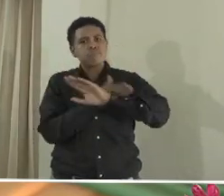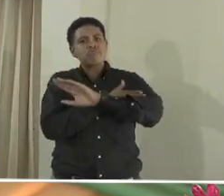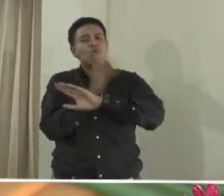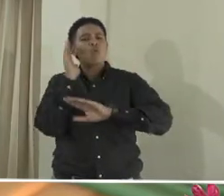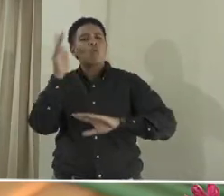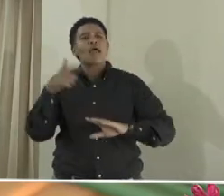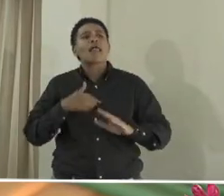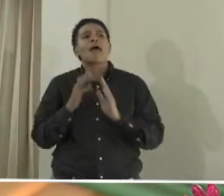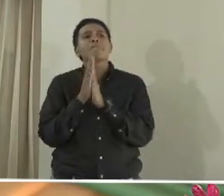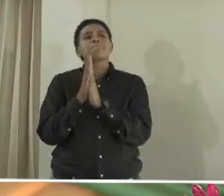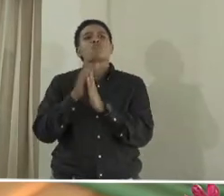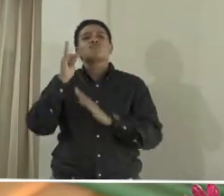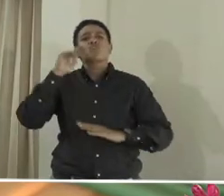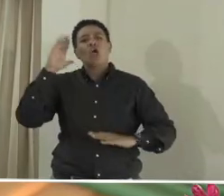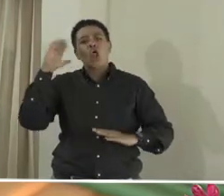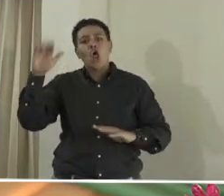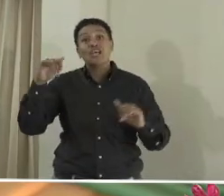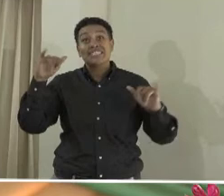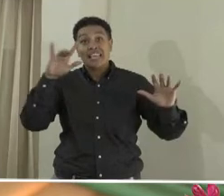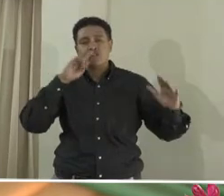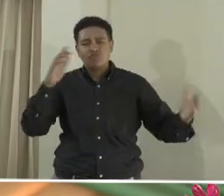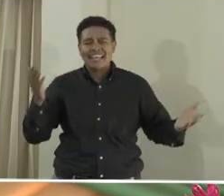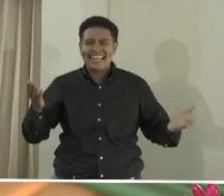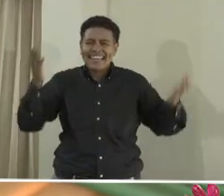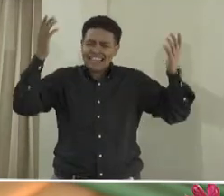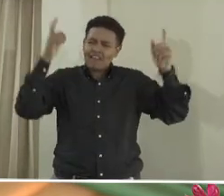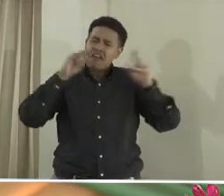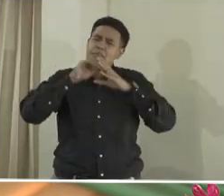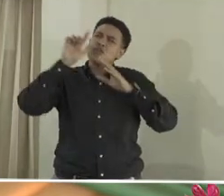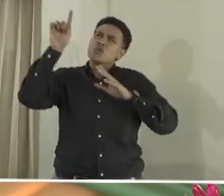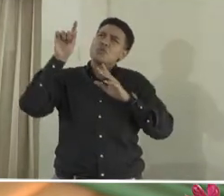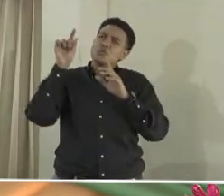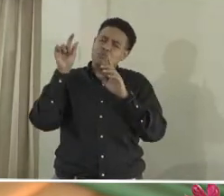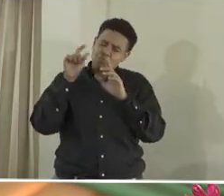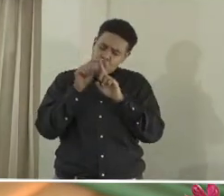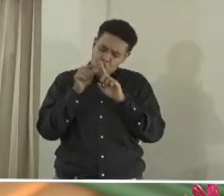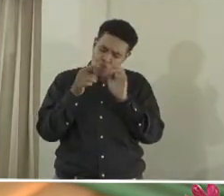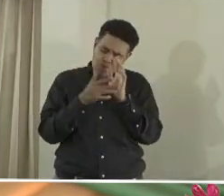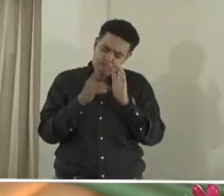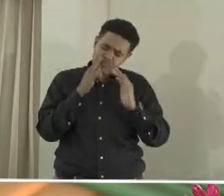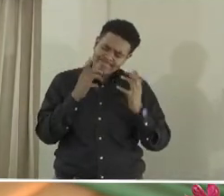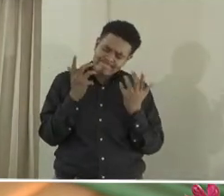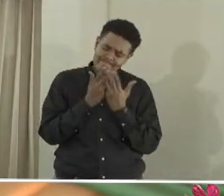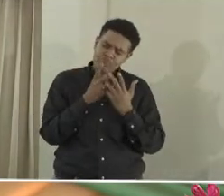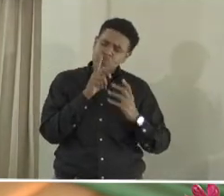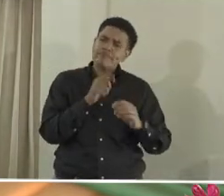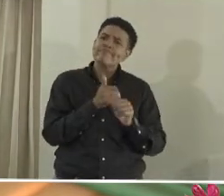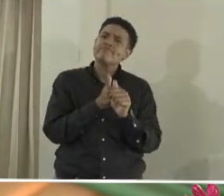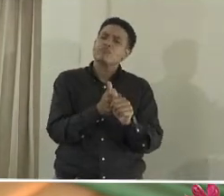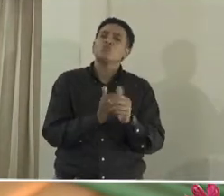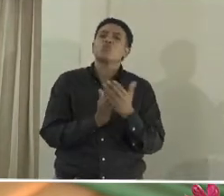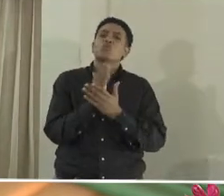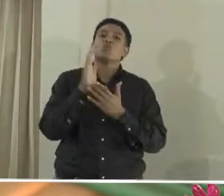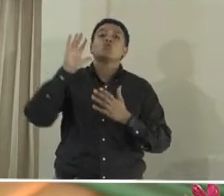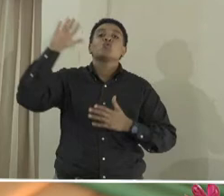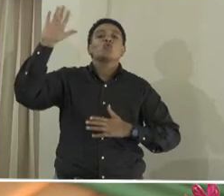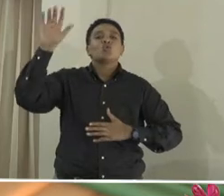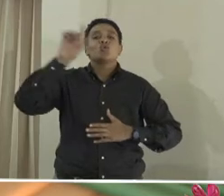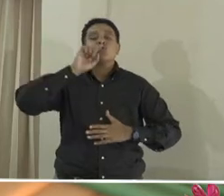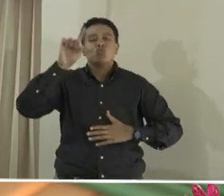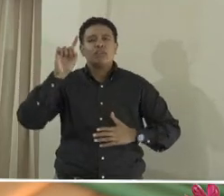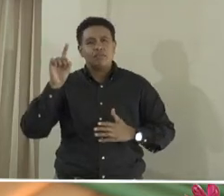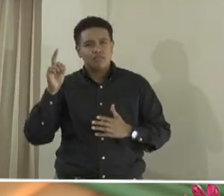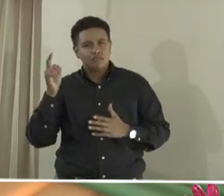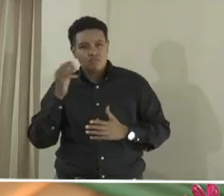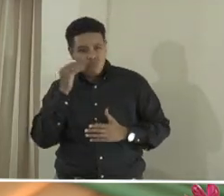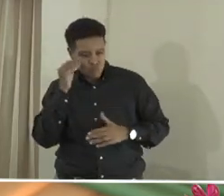that every standard that is listed in your word will be held fast by your holy